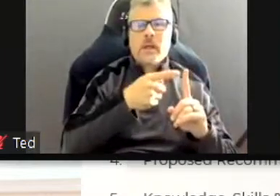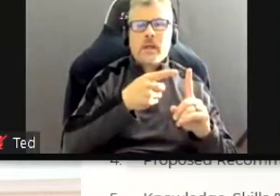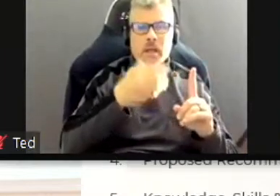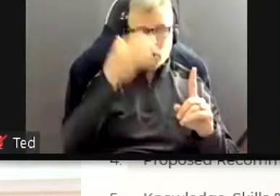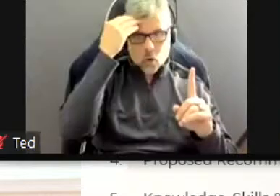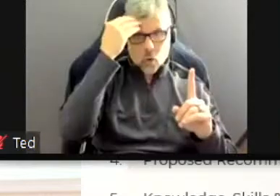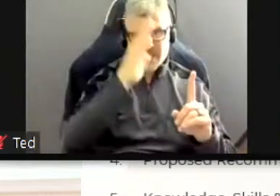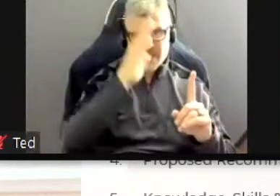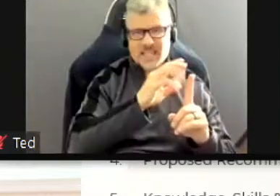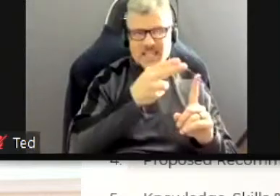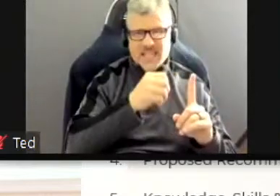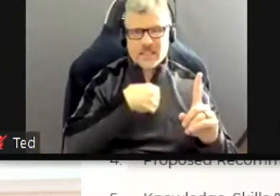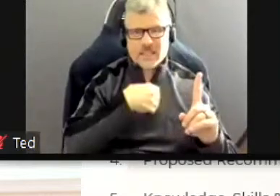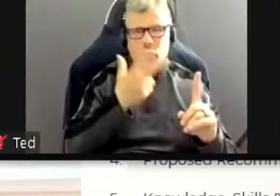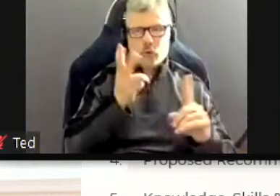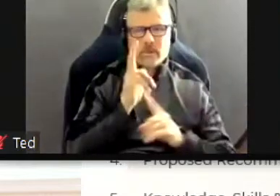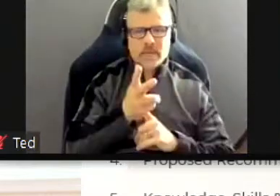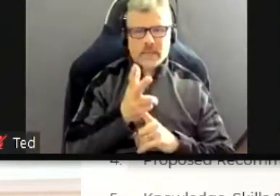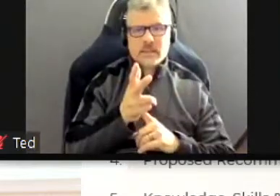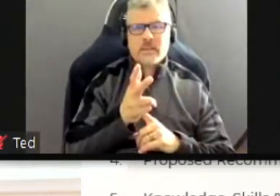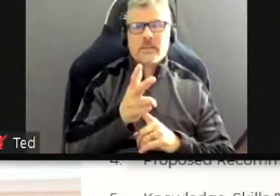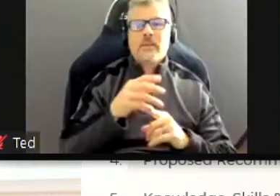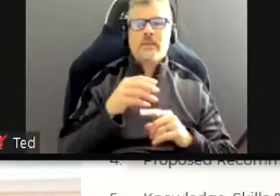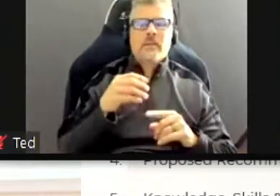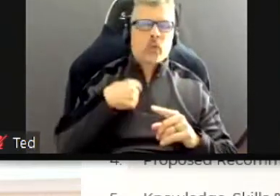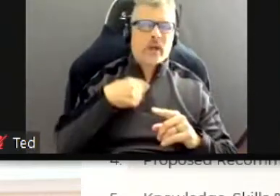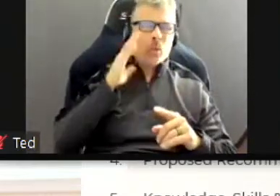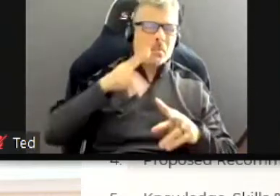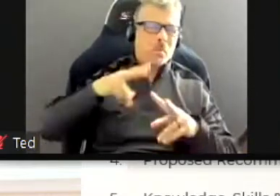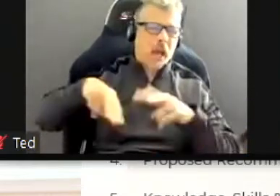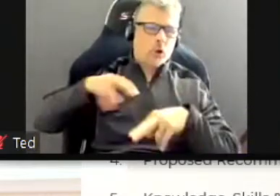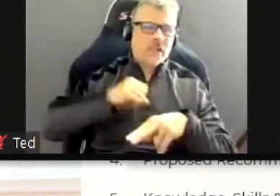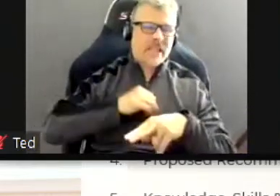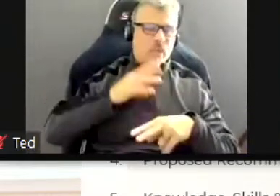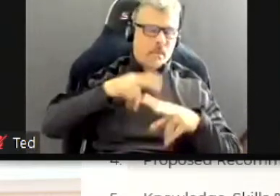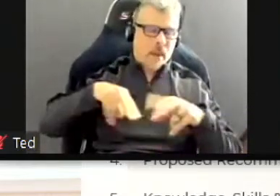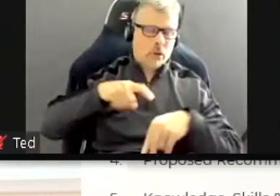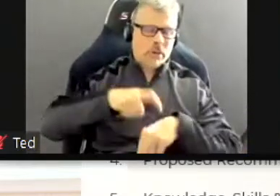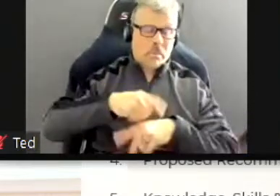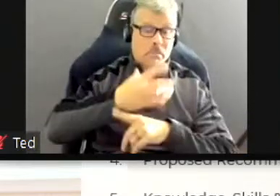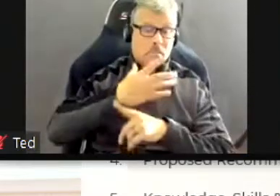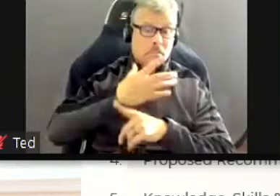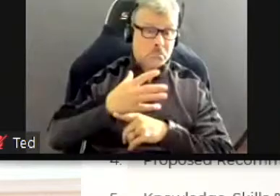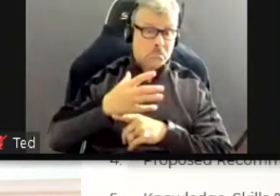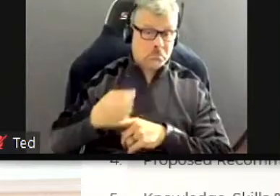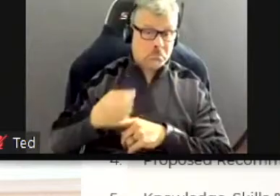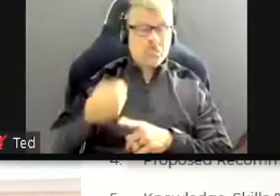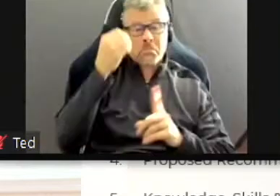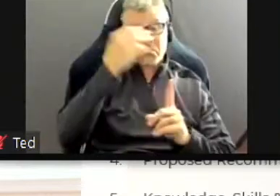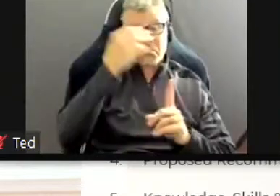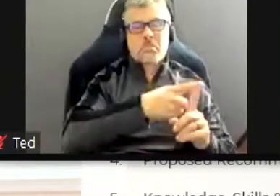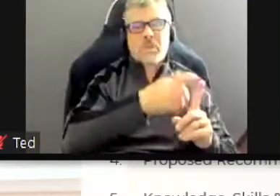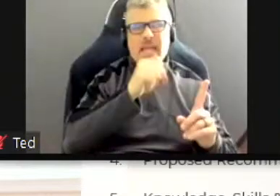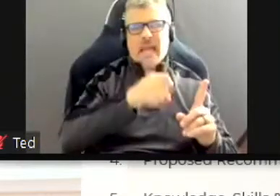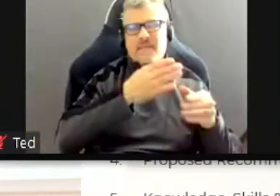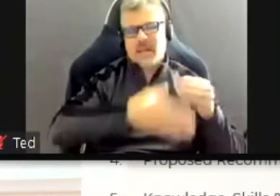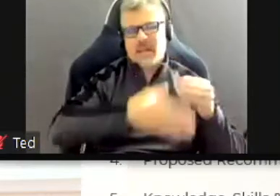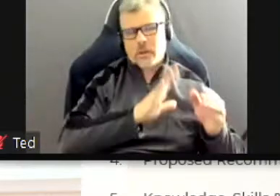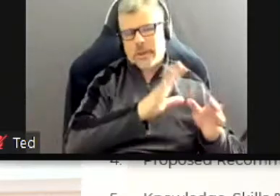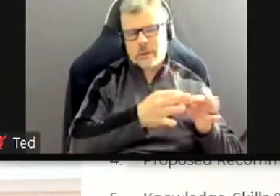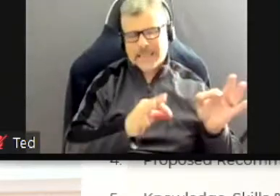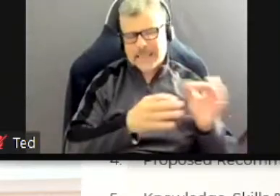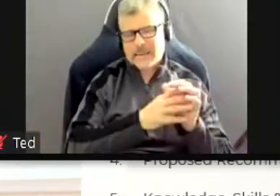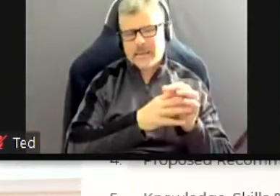minutes. The time will be monitored by staff. When the time expires, the speaker is permitted to finish their sentence, but